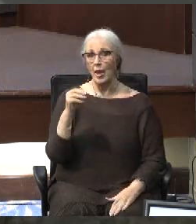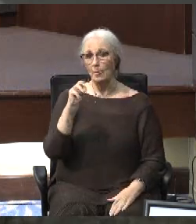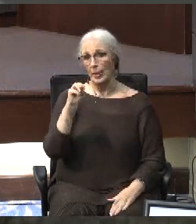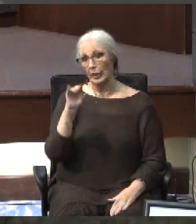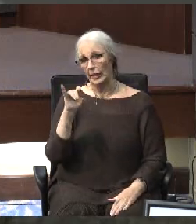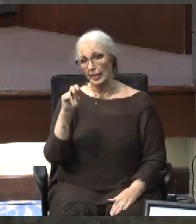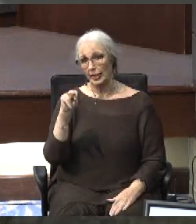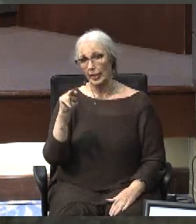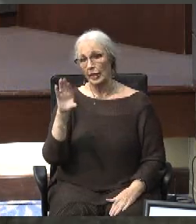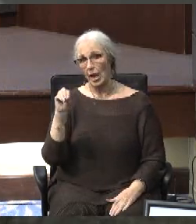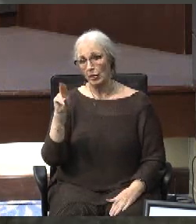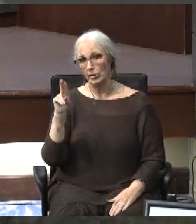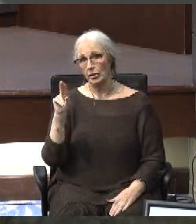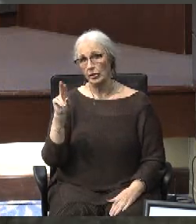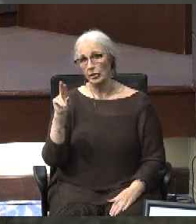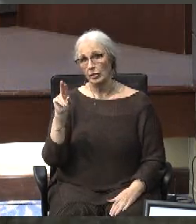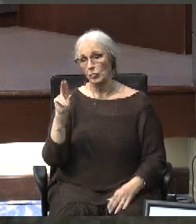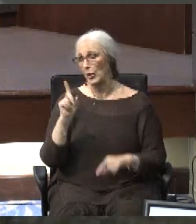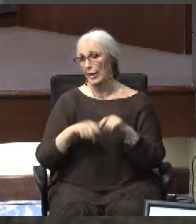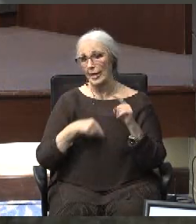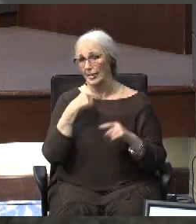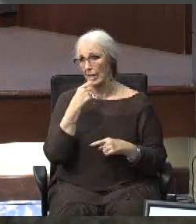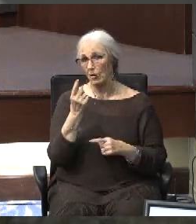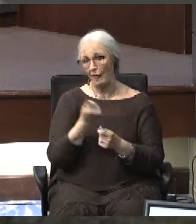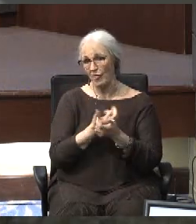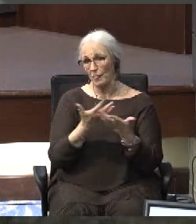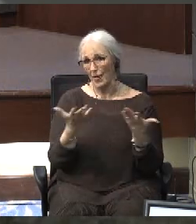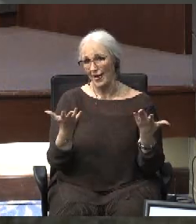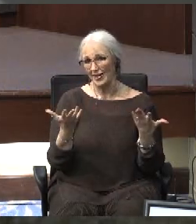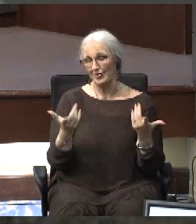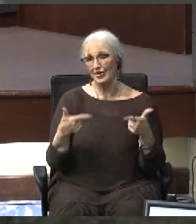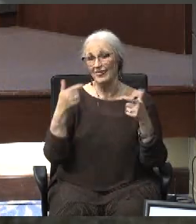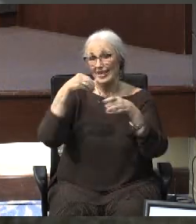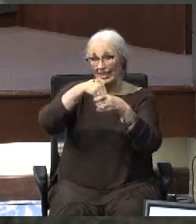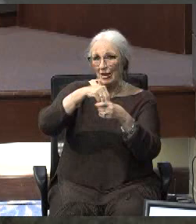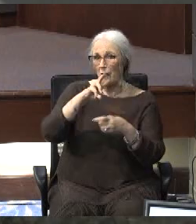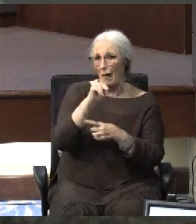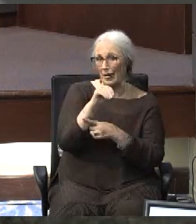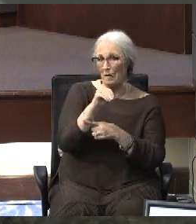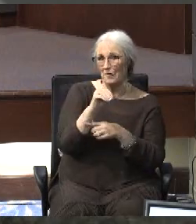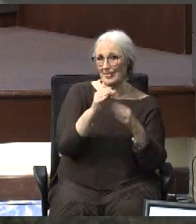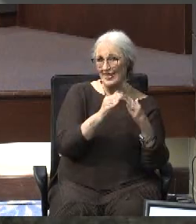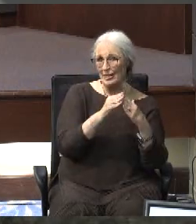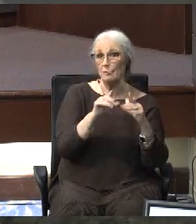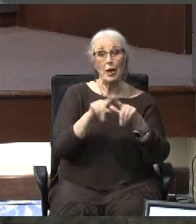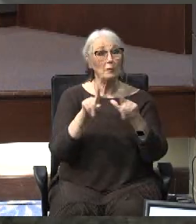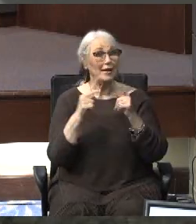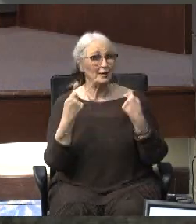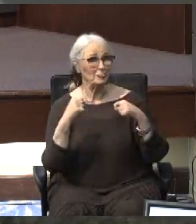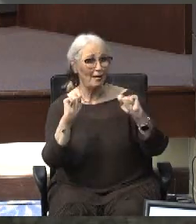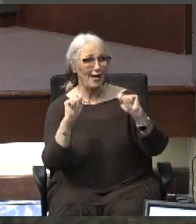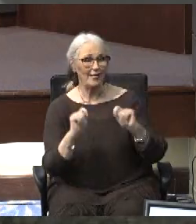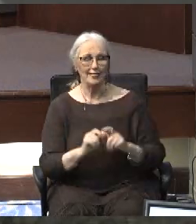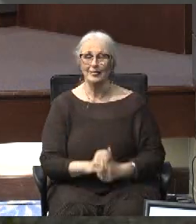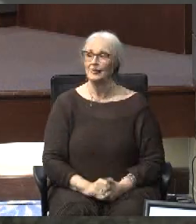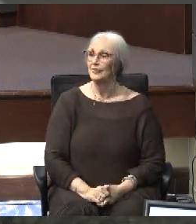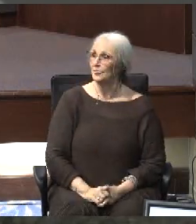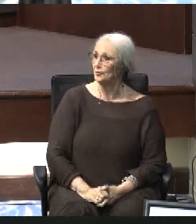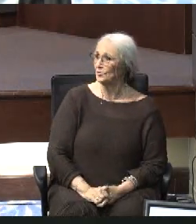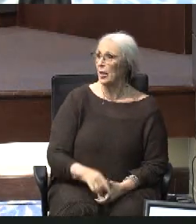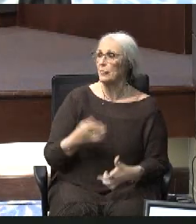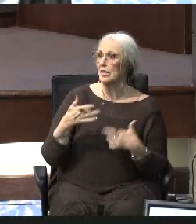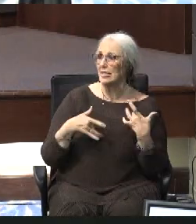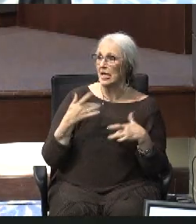County. We can't tell everybody live in the city of Waco, but we can sure try. But anyway, I'm excited about